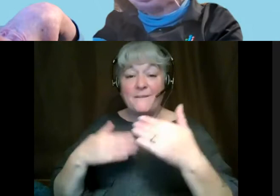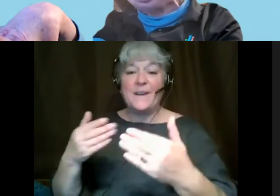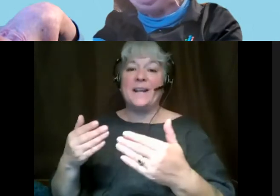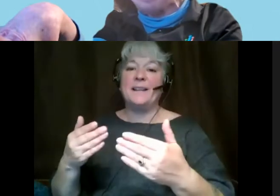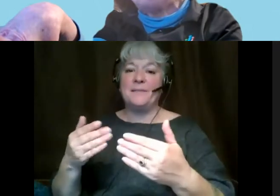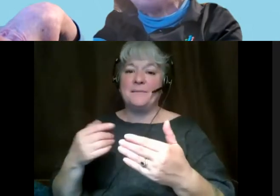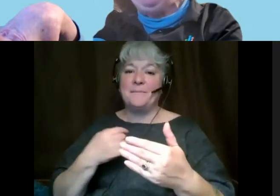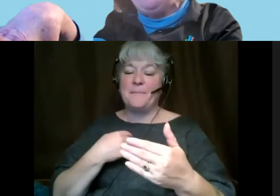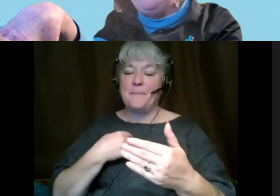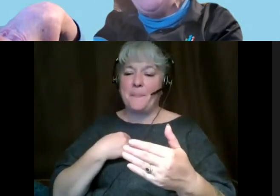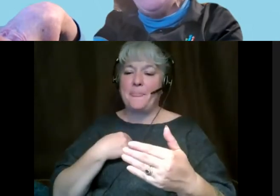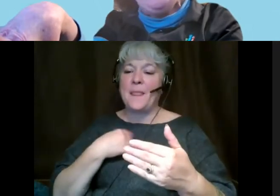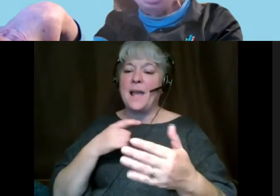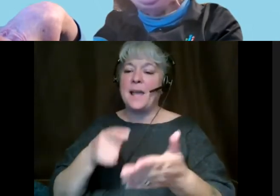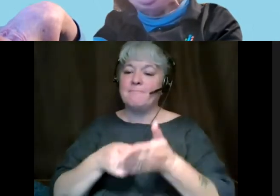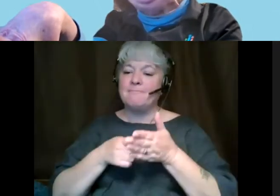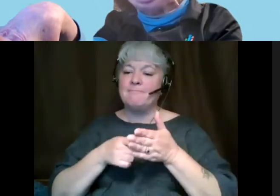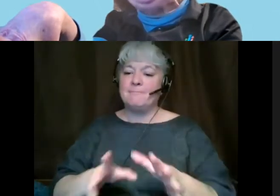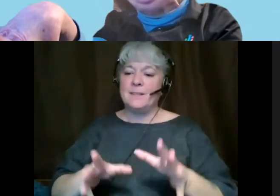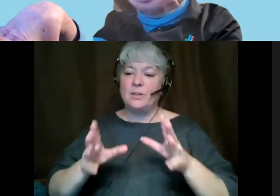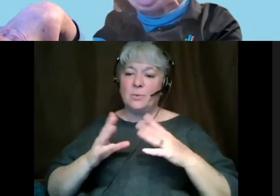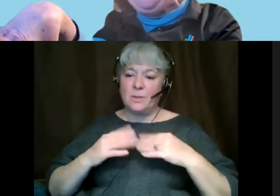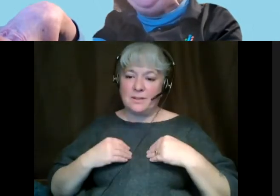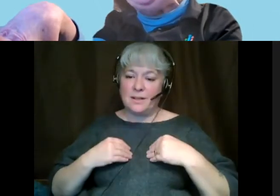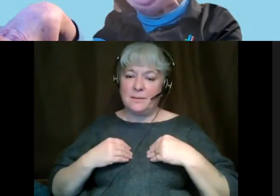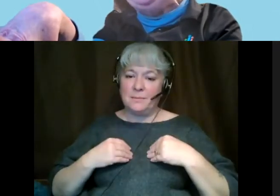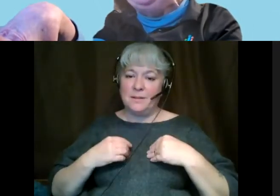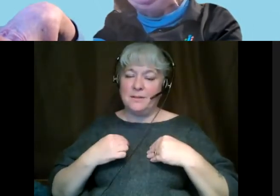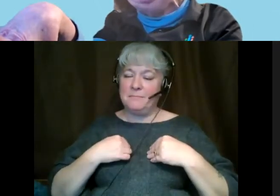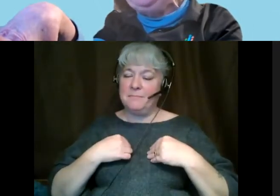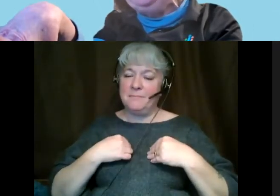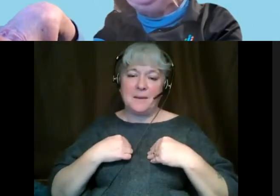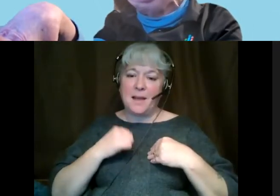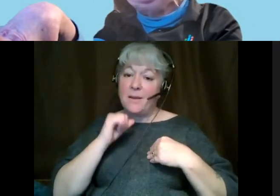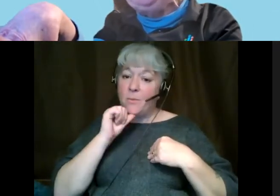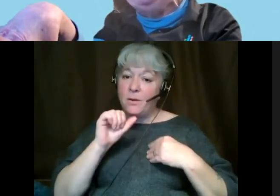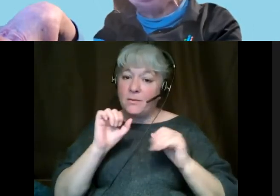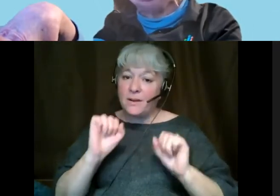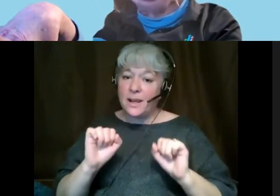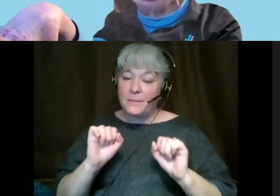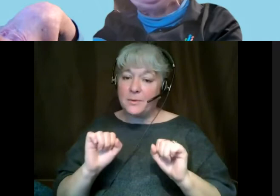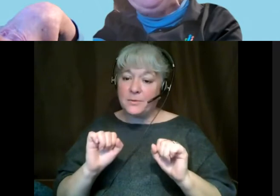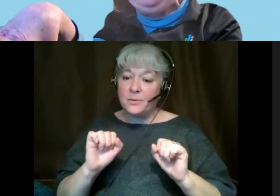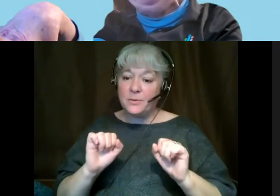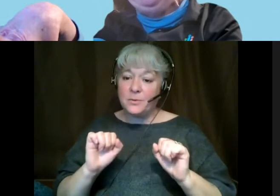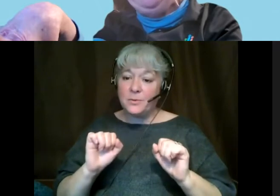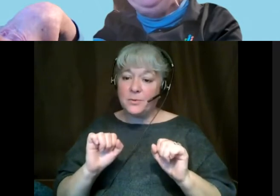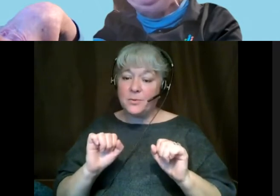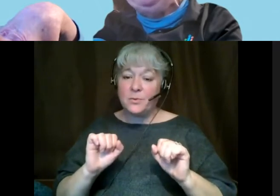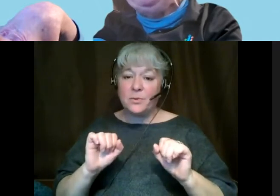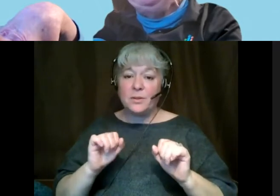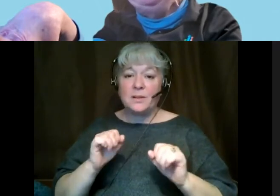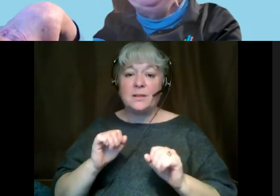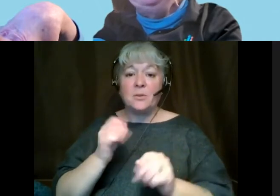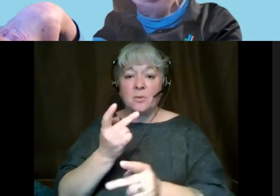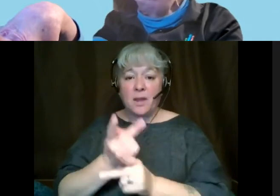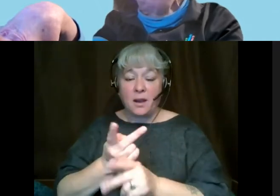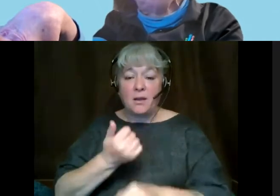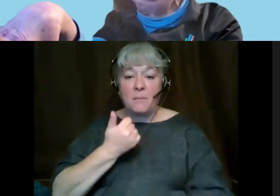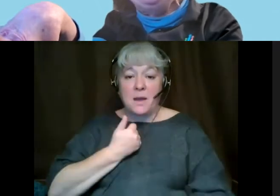to accept I wasn't going to be able to do self-care